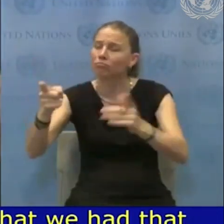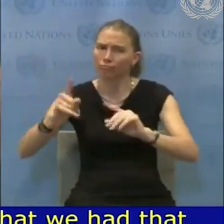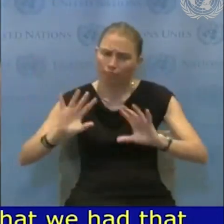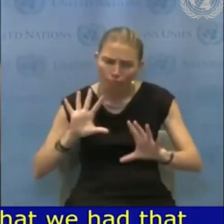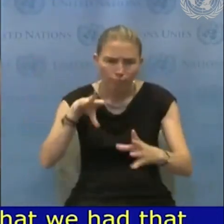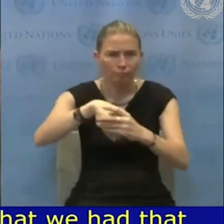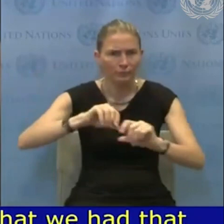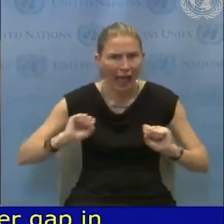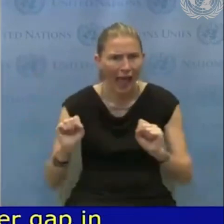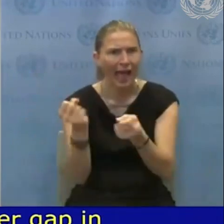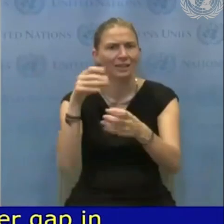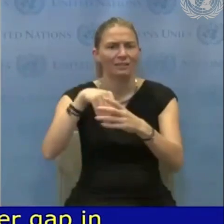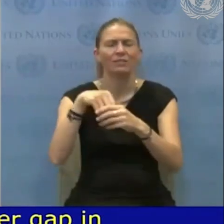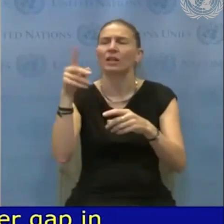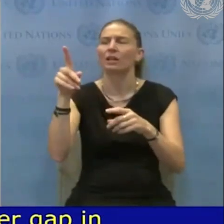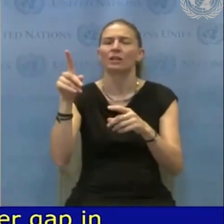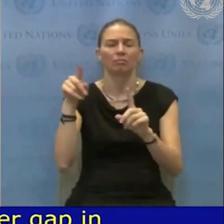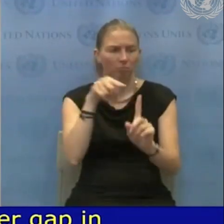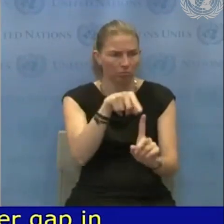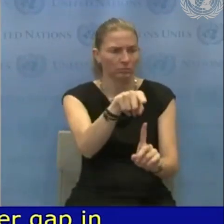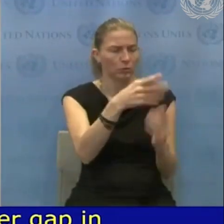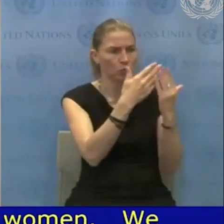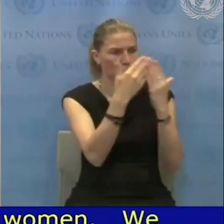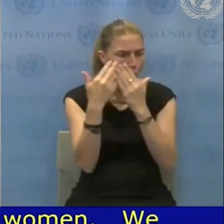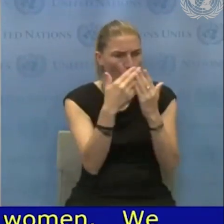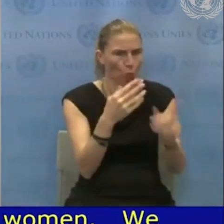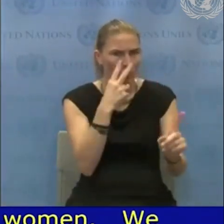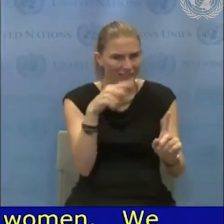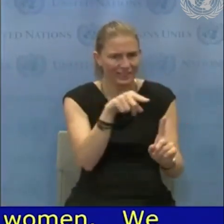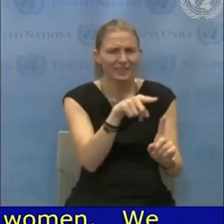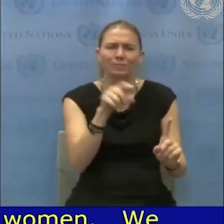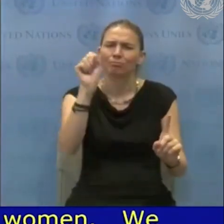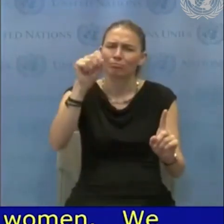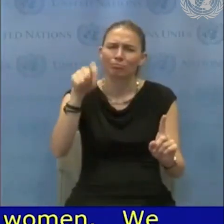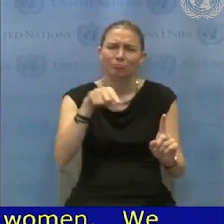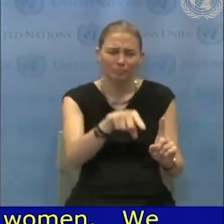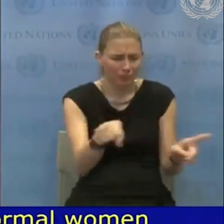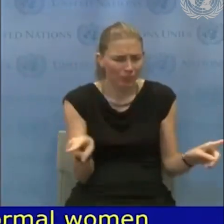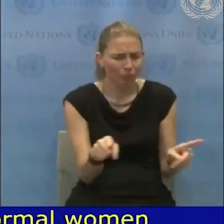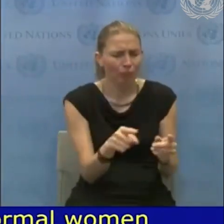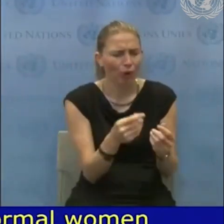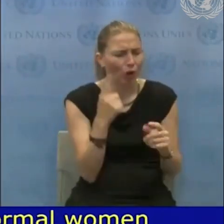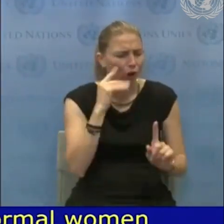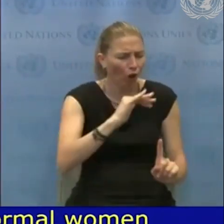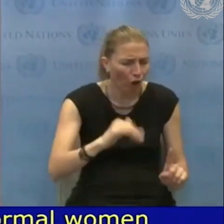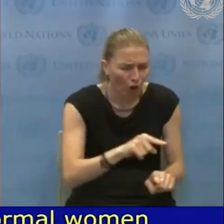schools where we're educating children to tackle the seeds of phobic behaviour.